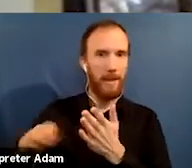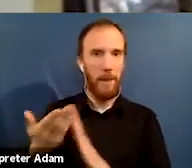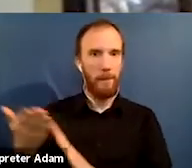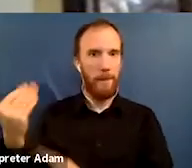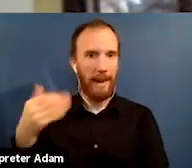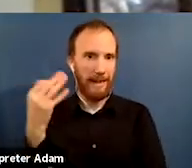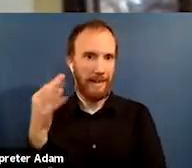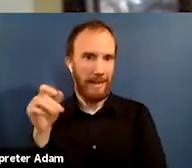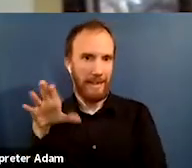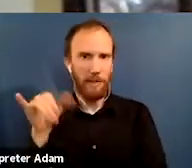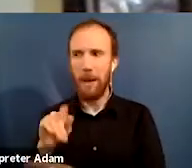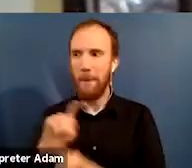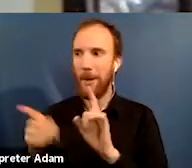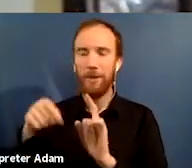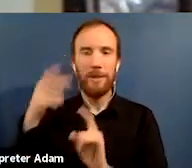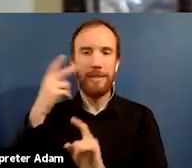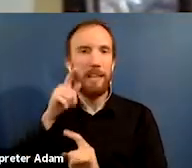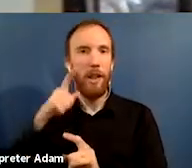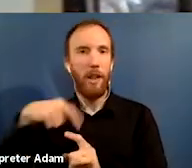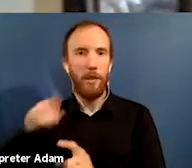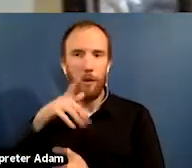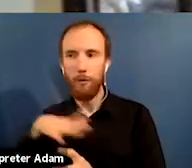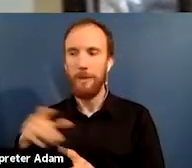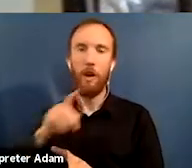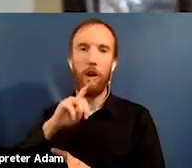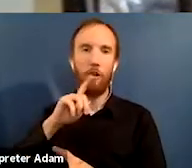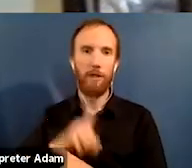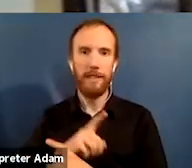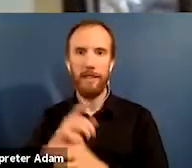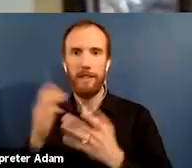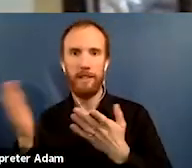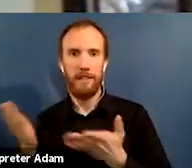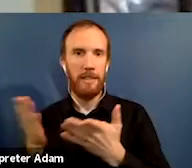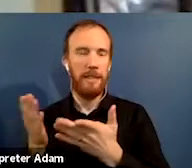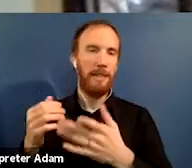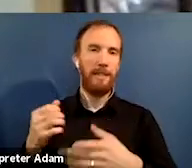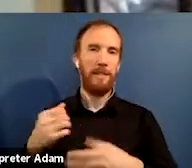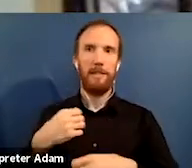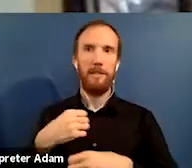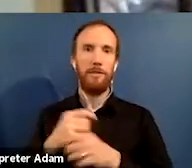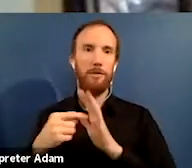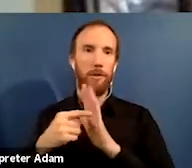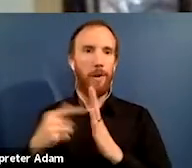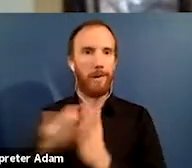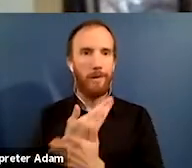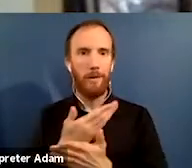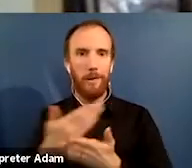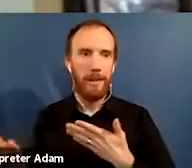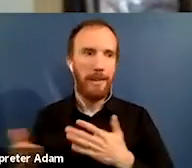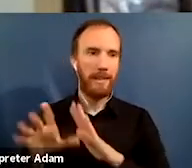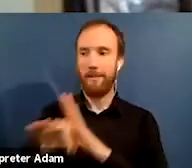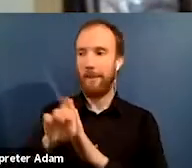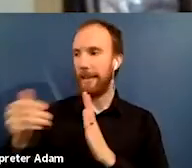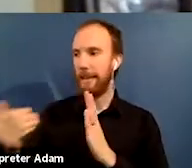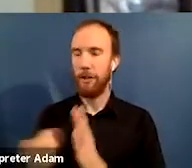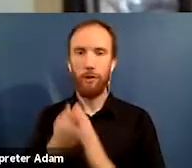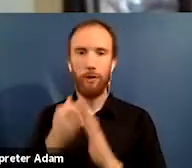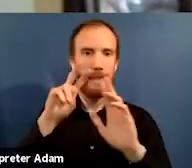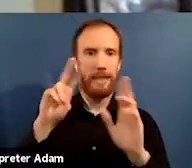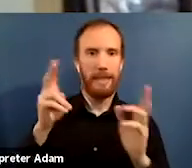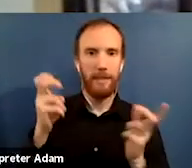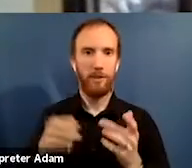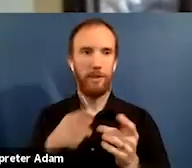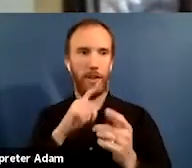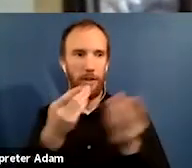actually innovating more. We're pushing the bounds of what qualified as content. We're bringing new issues and earlier into the public